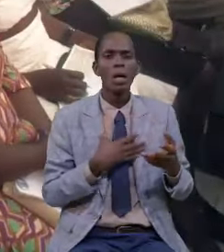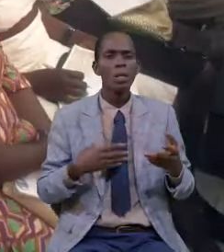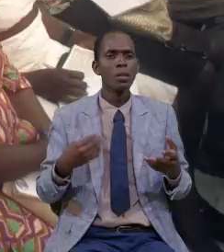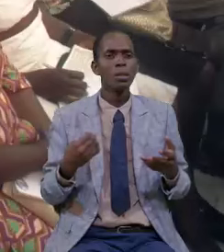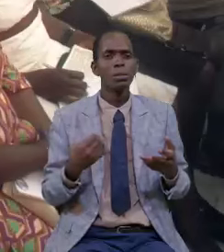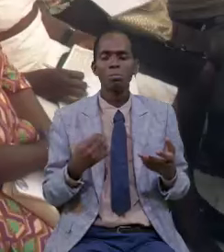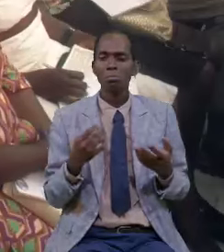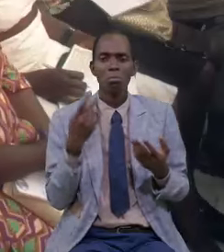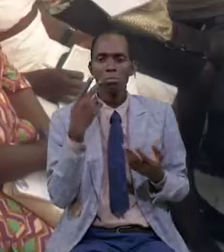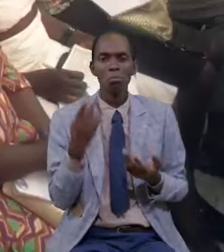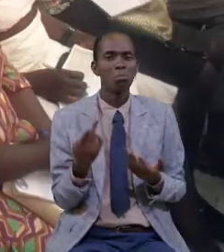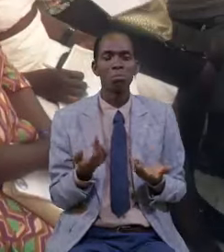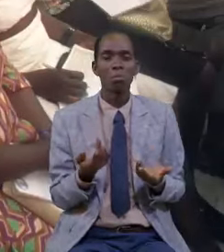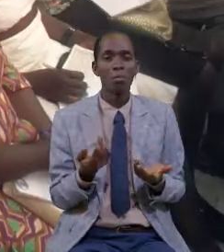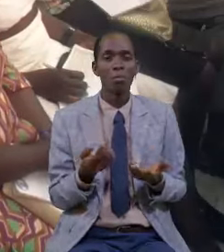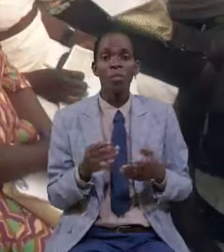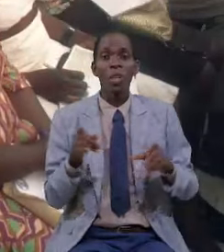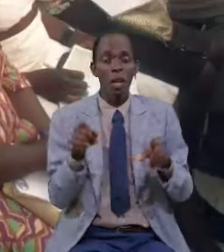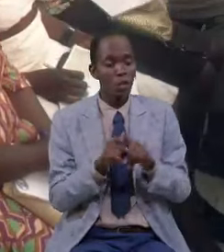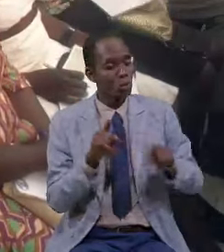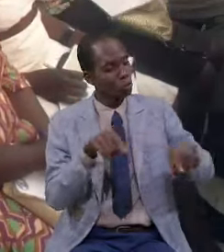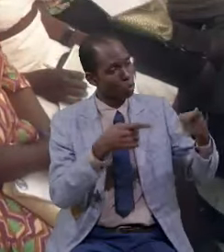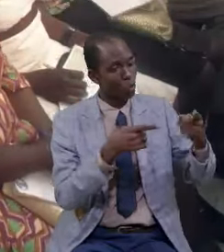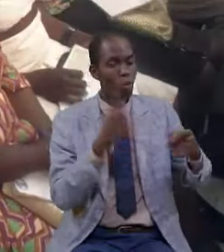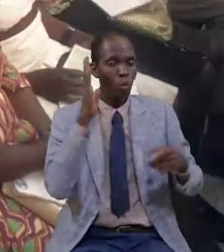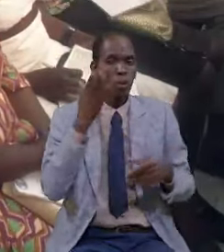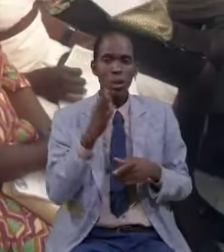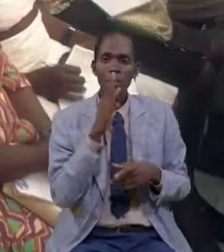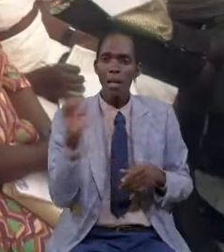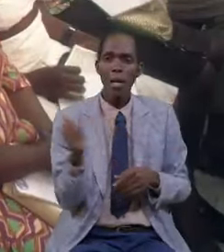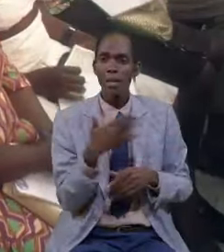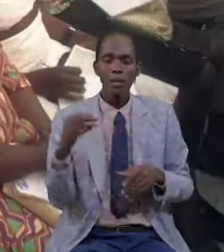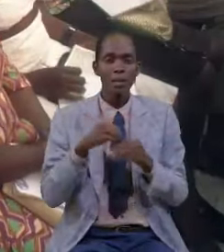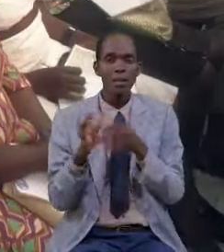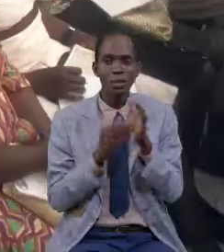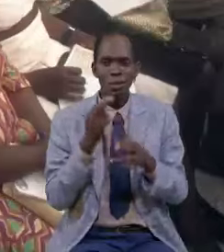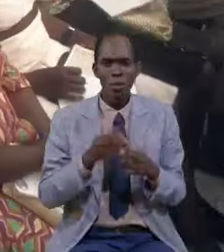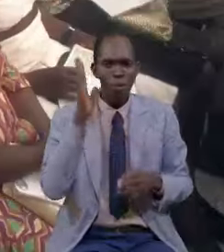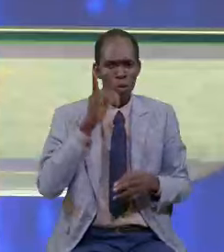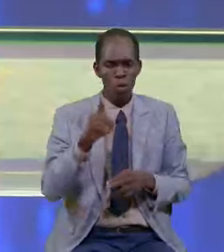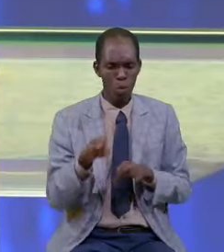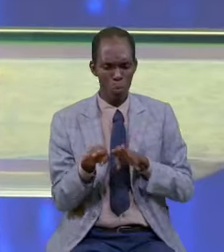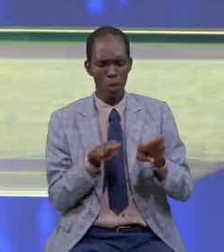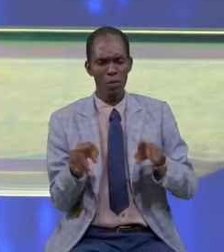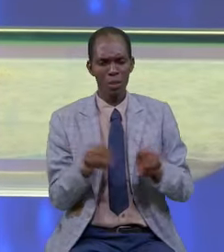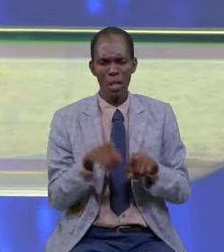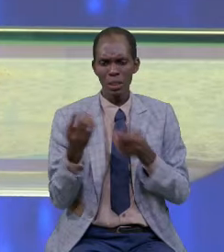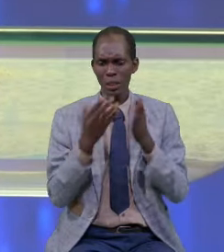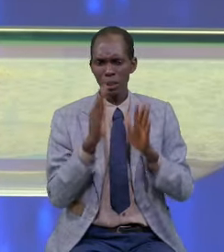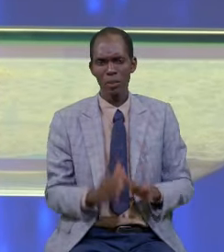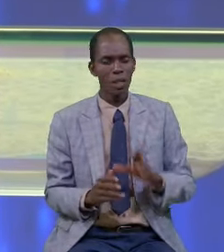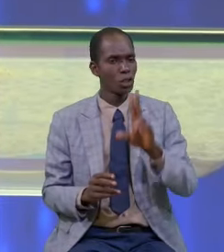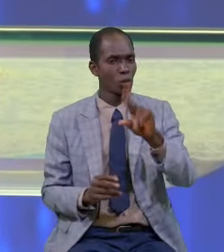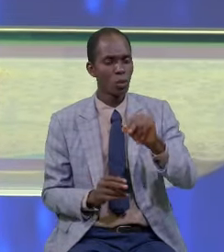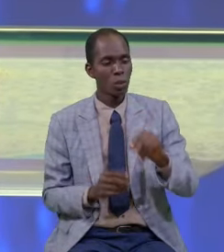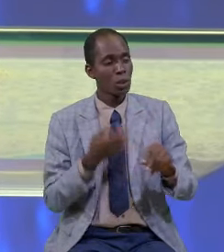tonight, is there going to be anything? Are you going to be like this servant? He said, there is nothing.